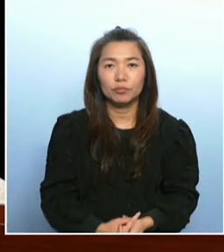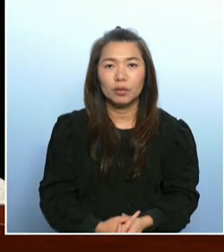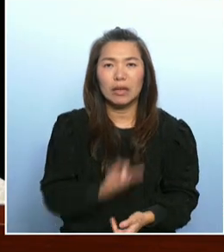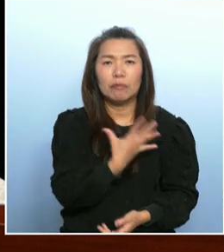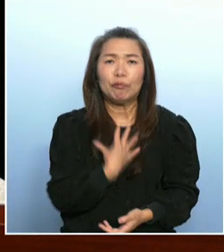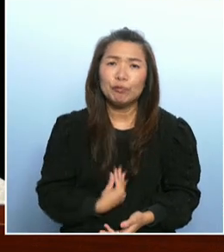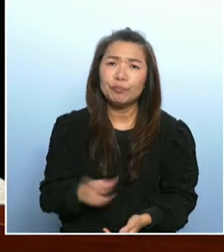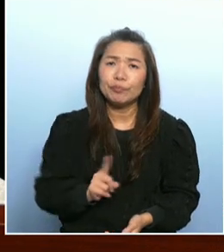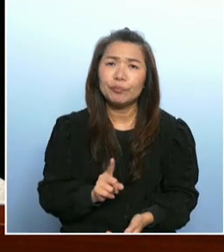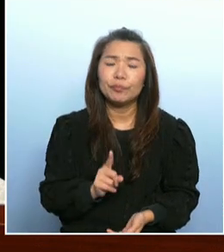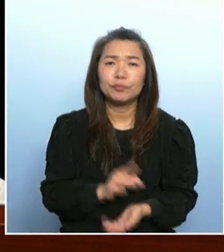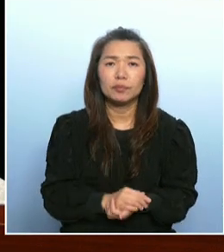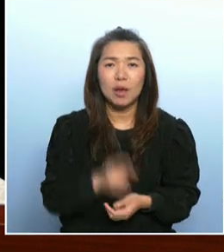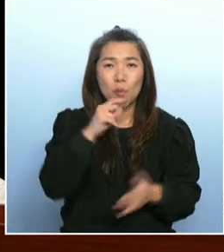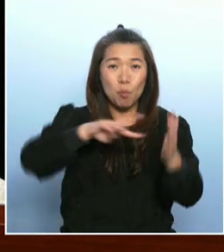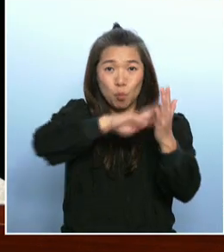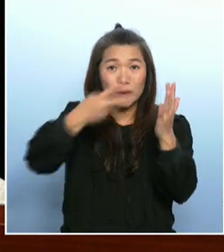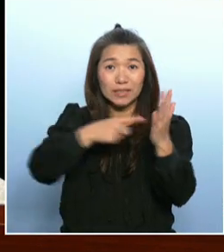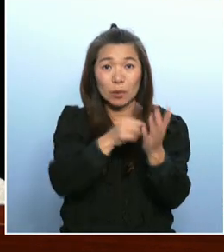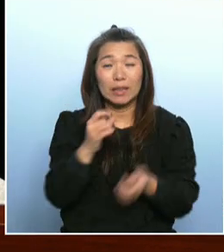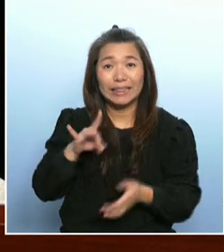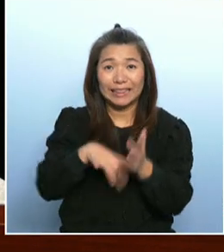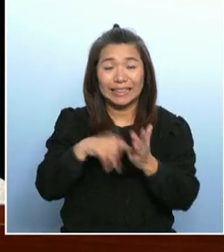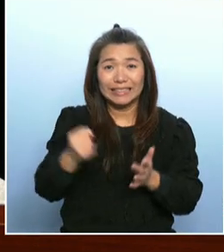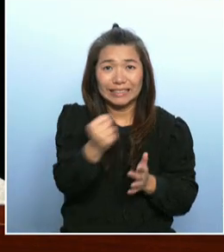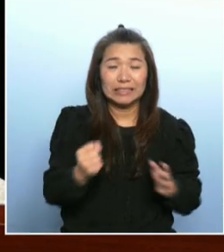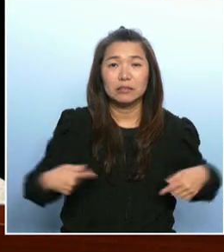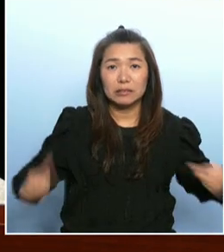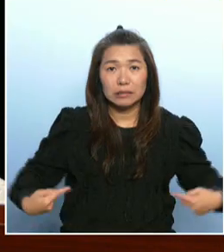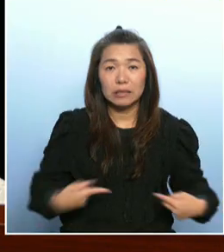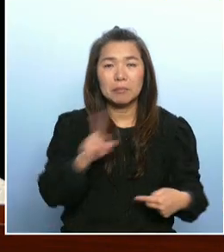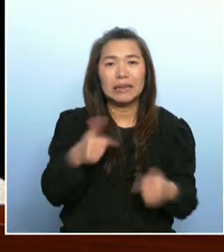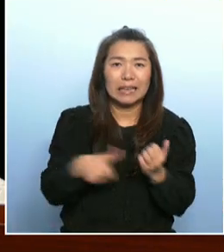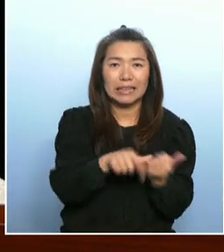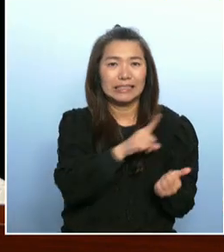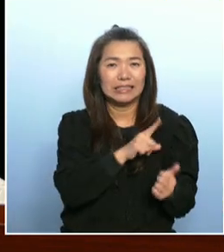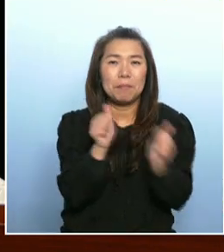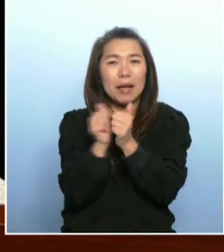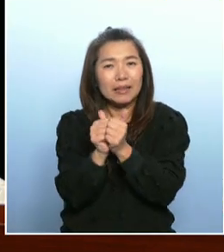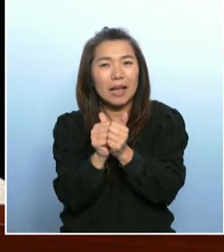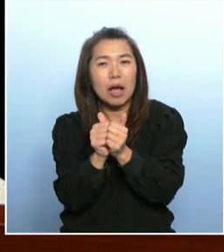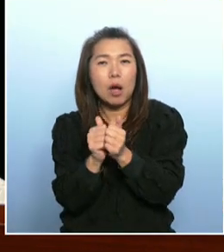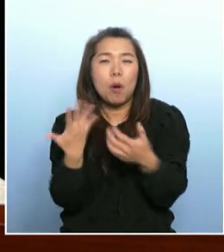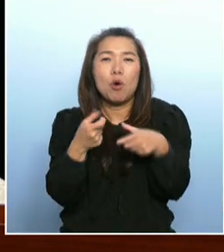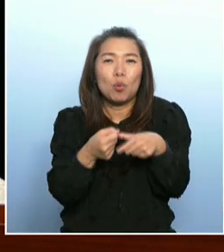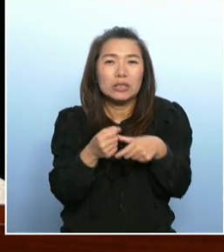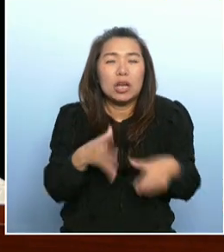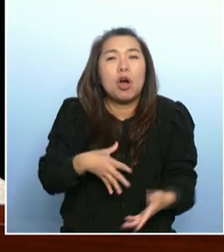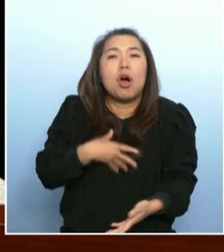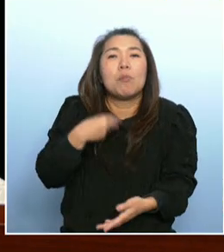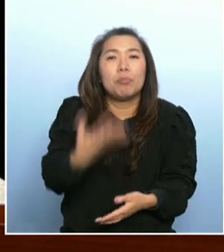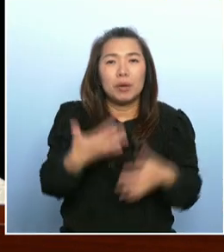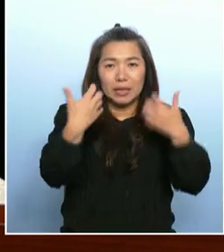who are in wheelchair are faced with the difficulty in repairing the wheelchairs. They rely